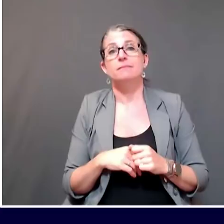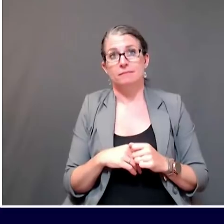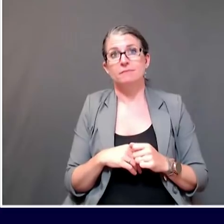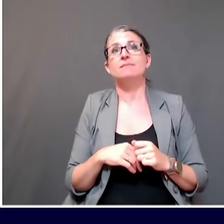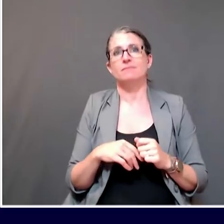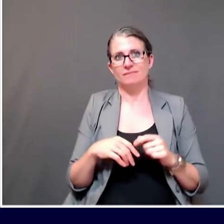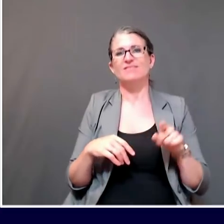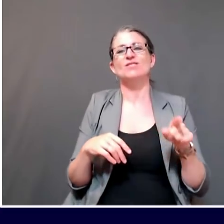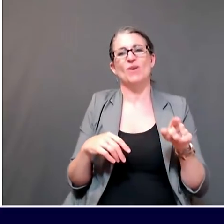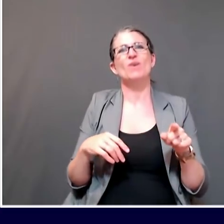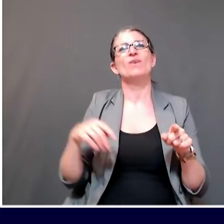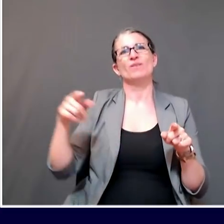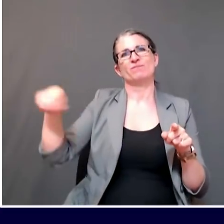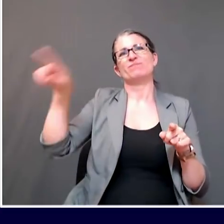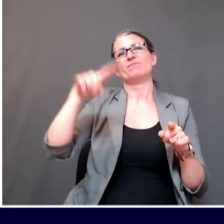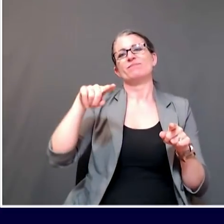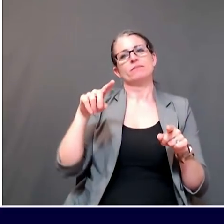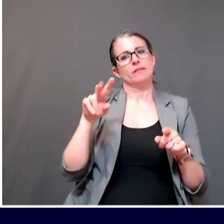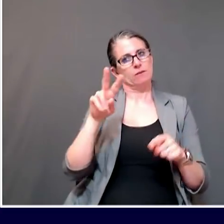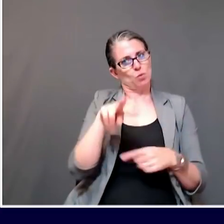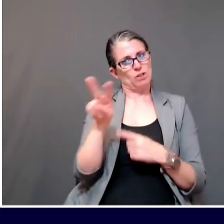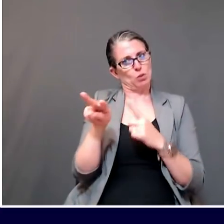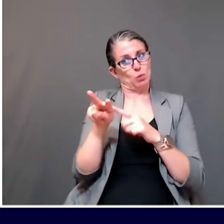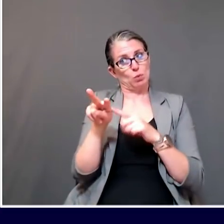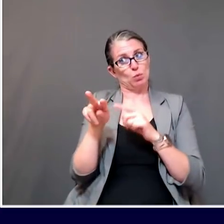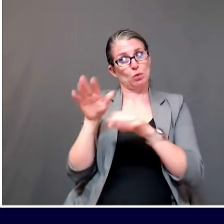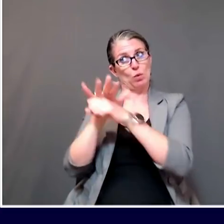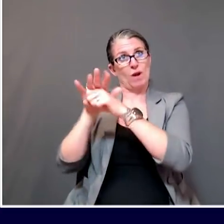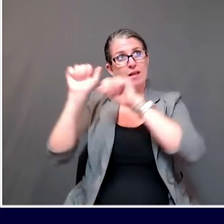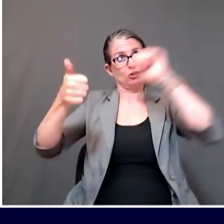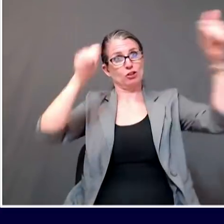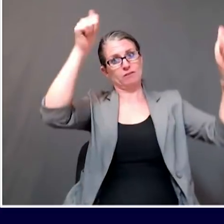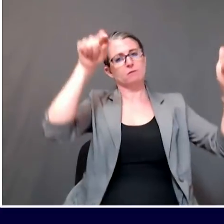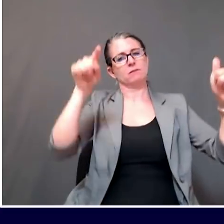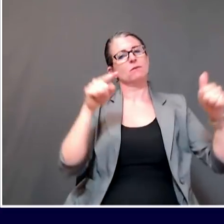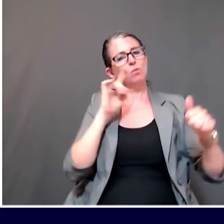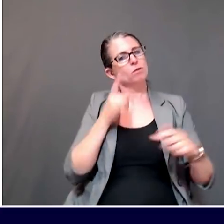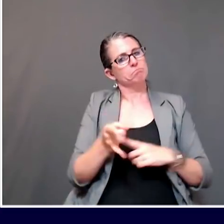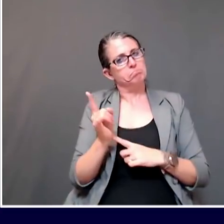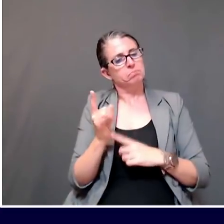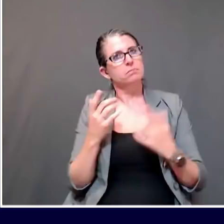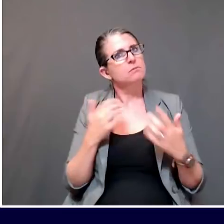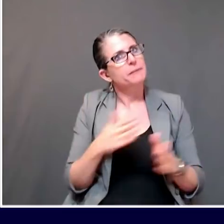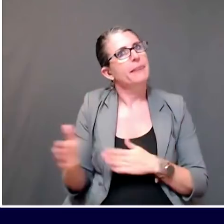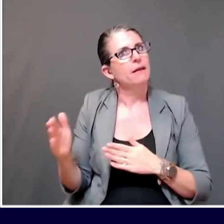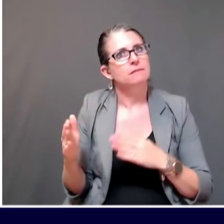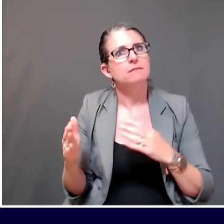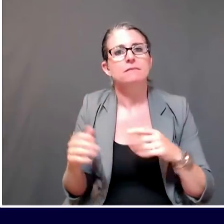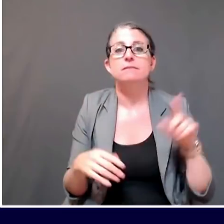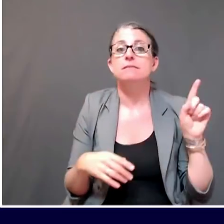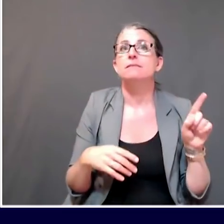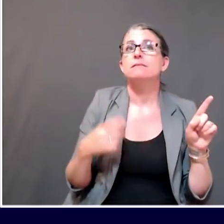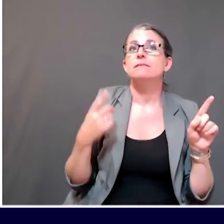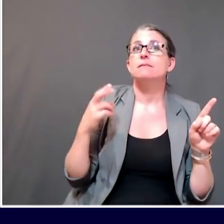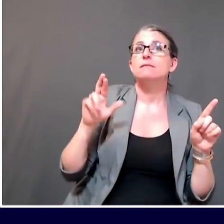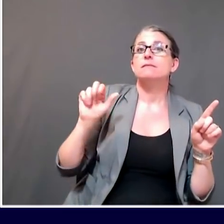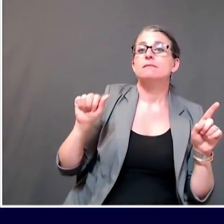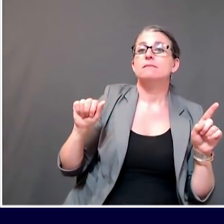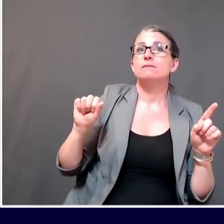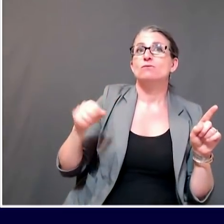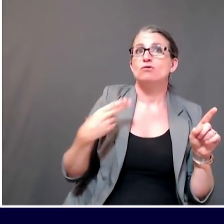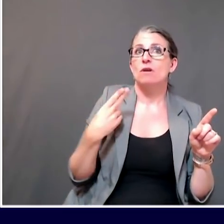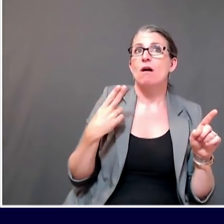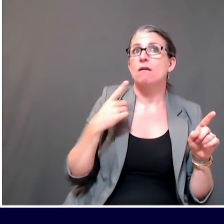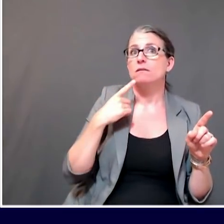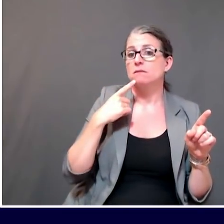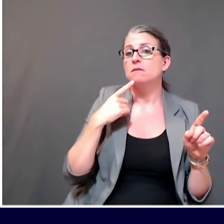results rapidly. And I'll build on what Commissioner Lambrew just noted. One of the ways that we're doing that, Charlie, is implementing a new